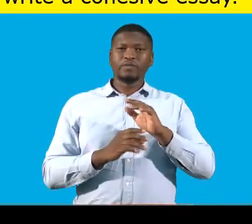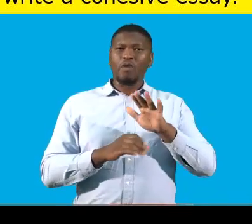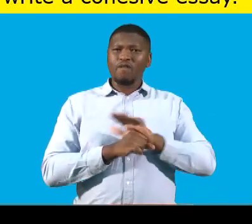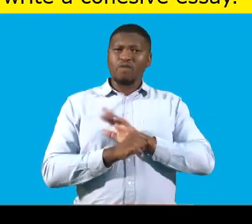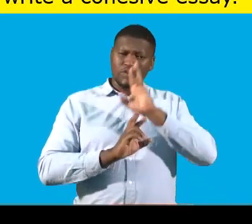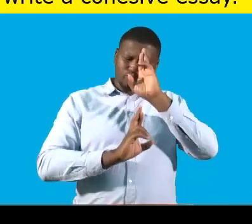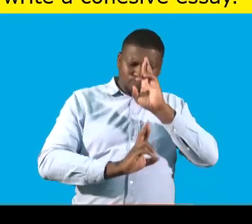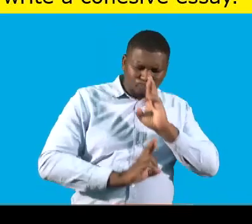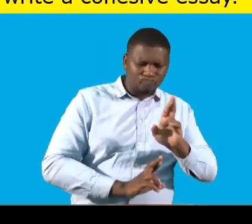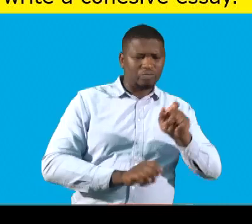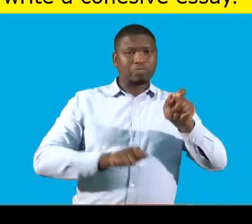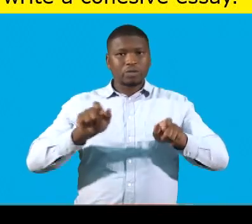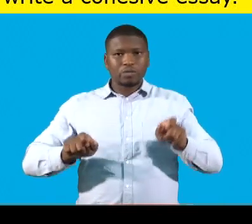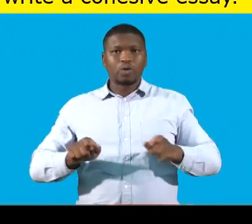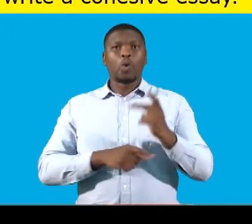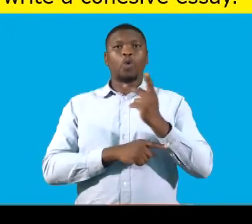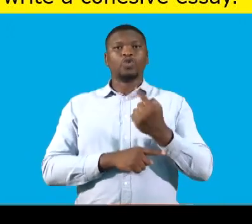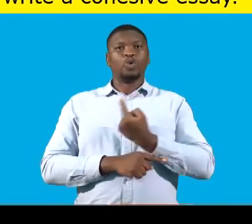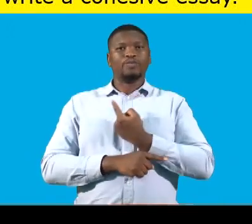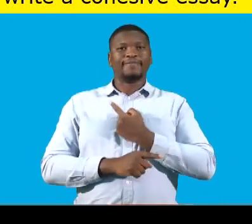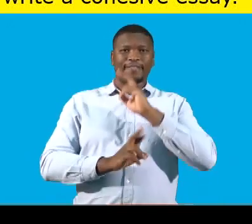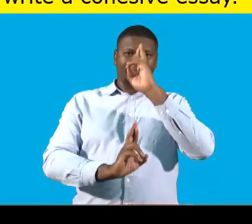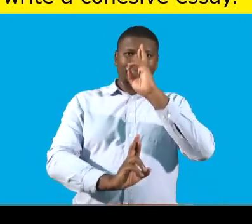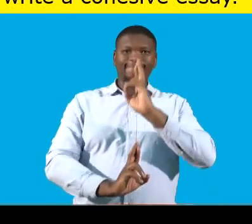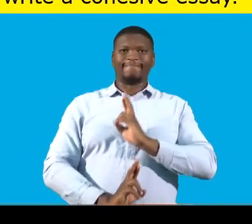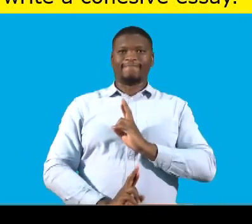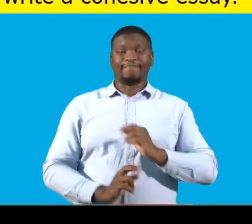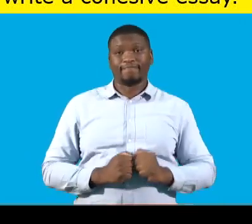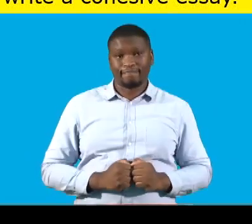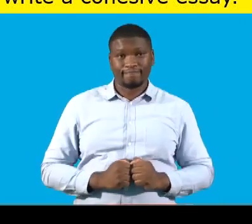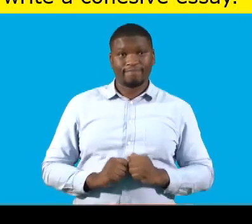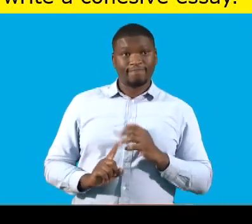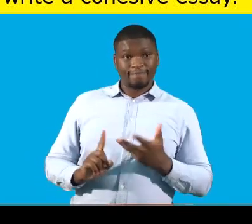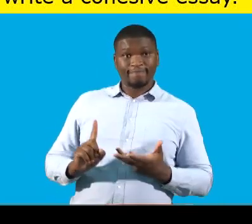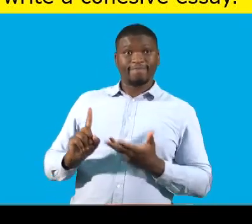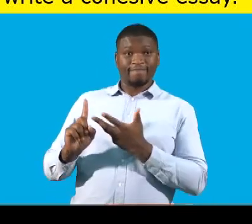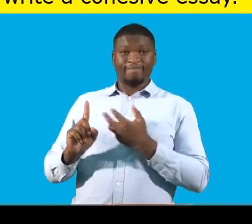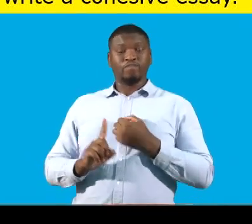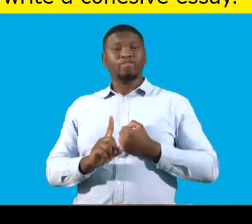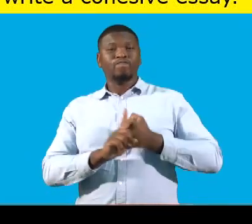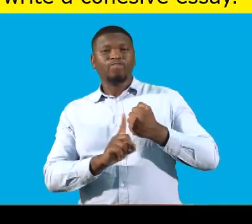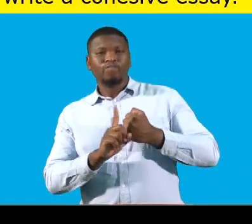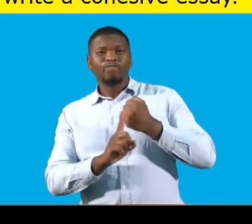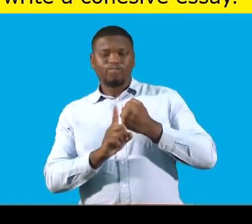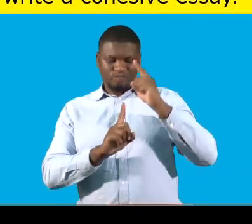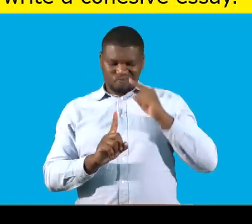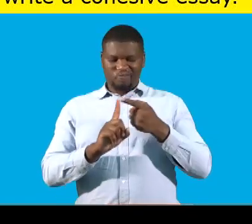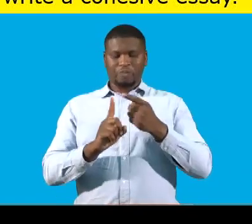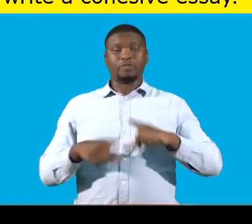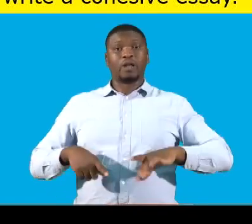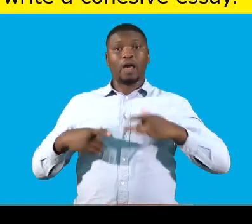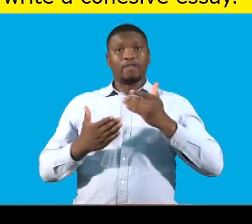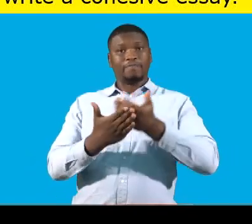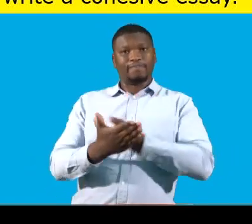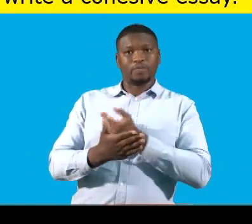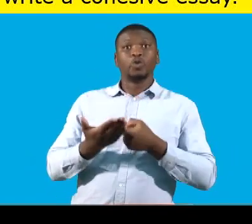Reverence for all and self-respect. Pi's transformation from a humane person into a bestial survivor suggests